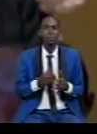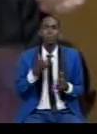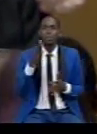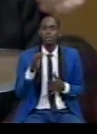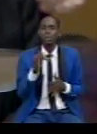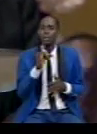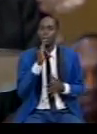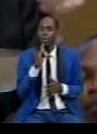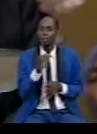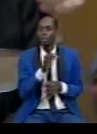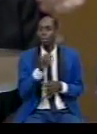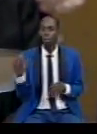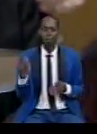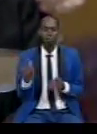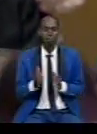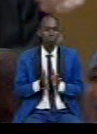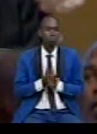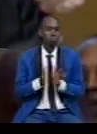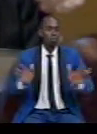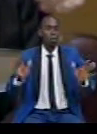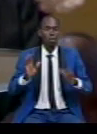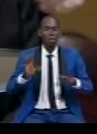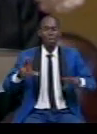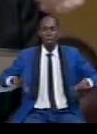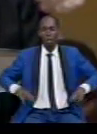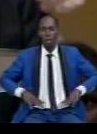holiday tomorrow. There is no reason why